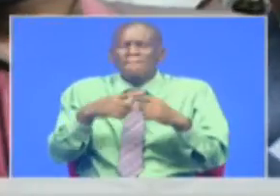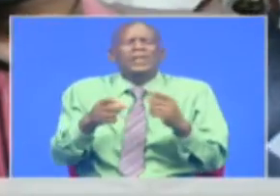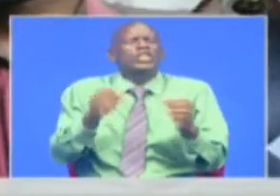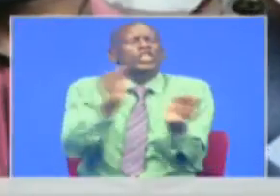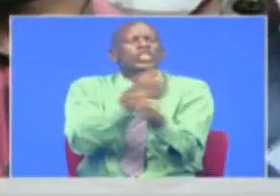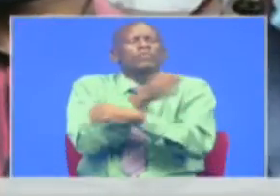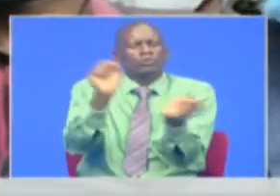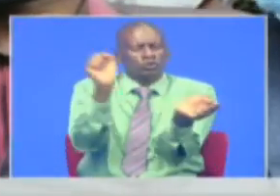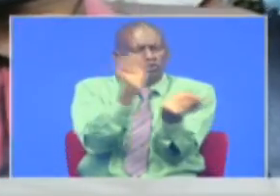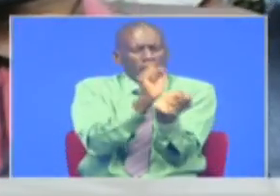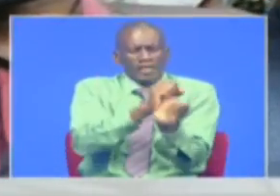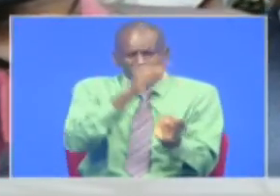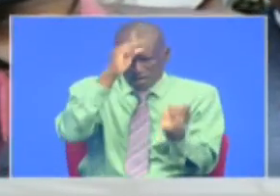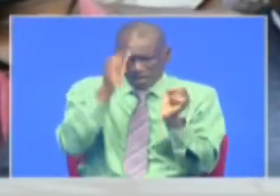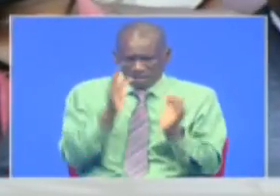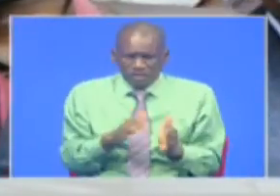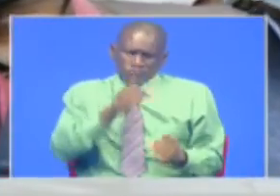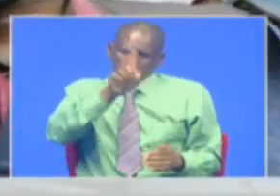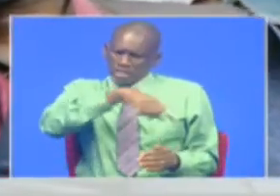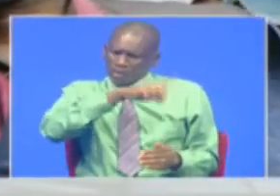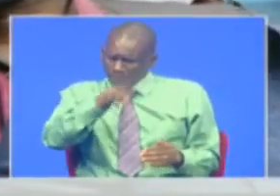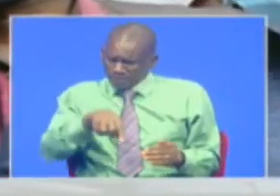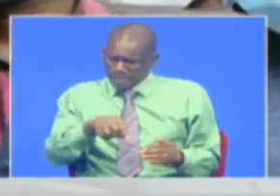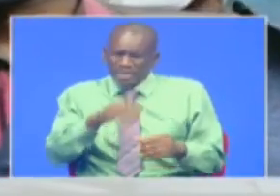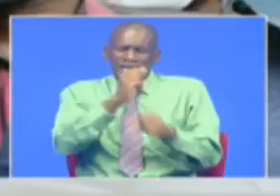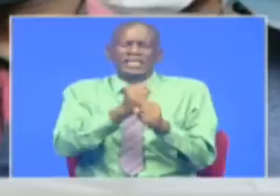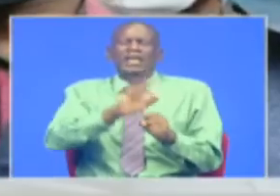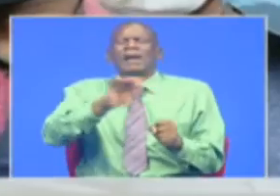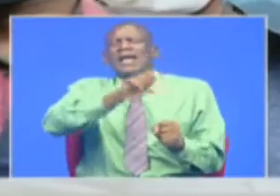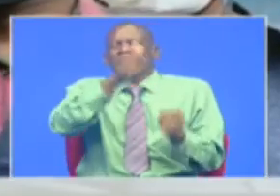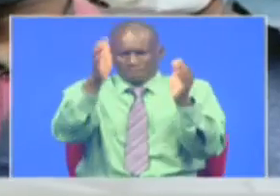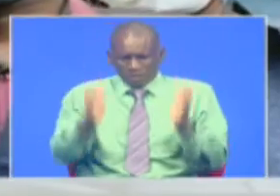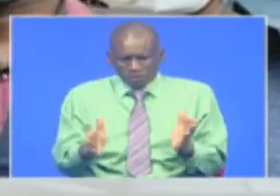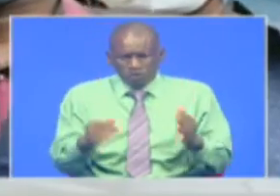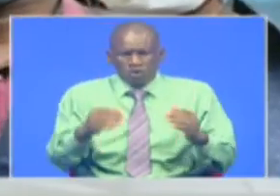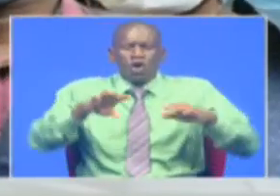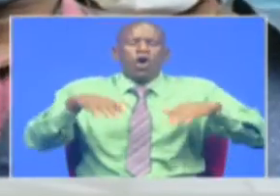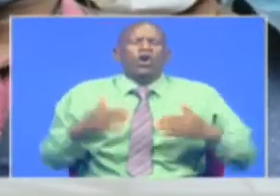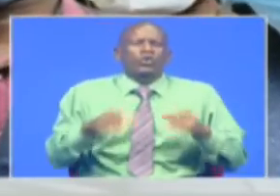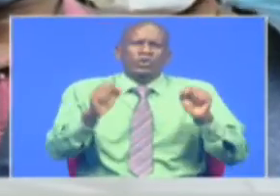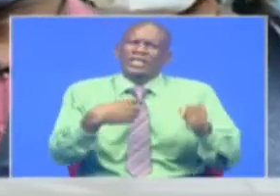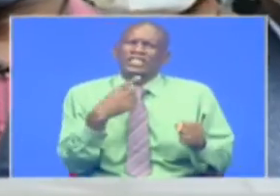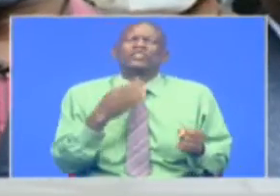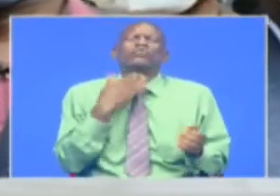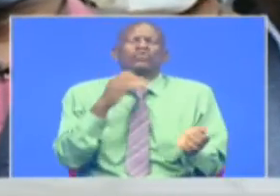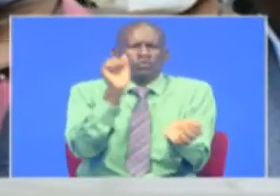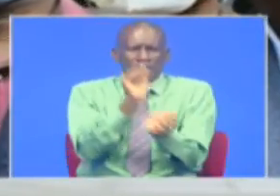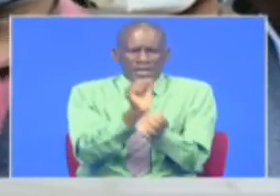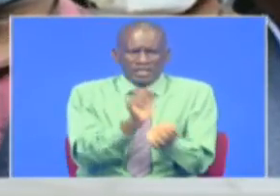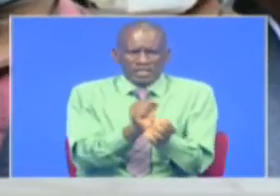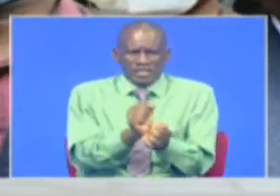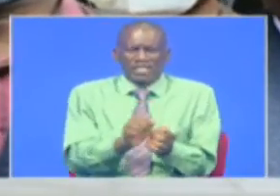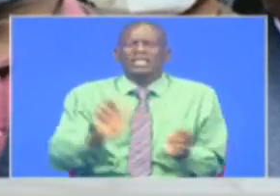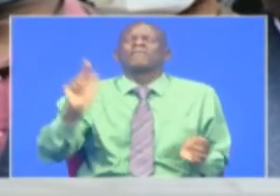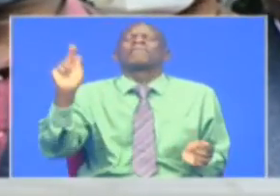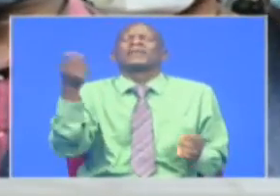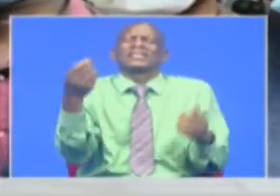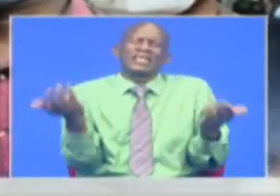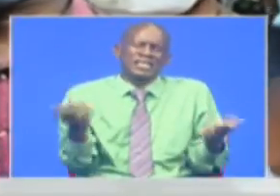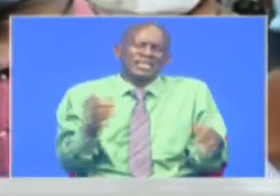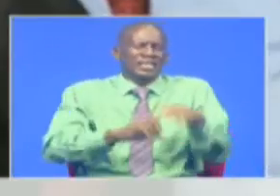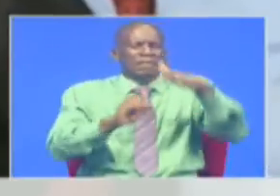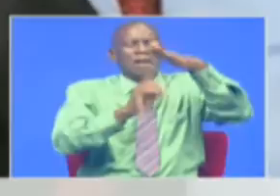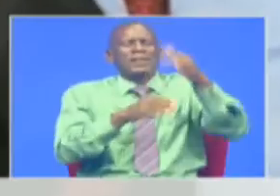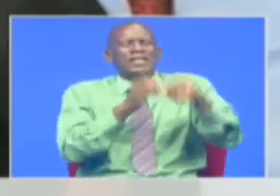a governor for a mistake of somebody. Otherwise, you would say you want to punish the president when a minister does